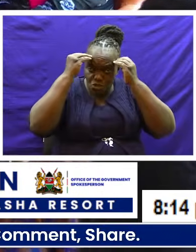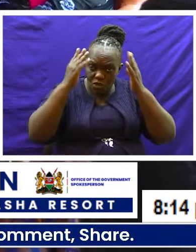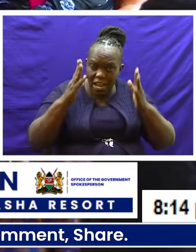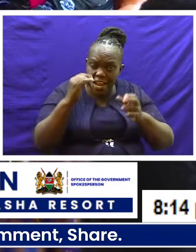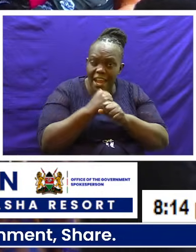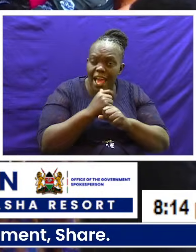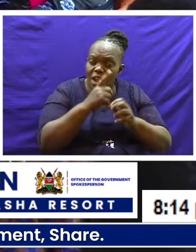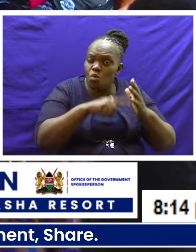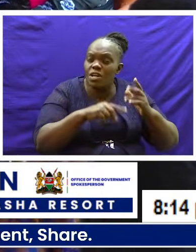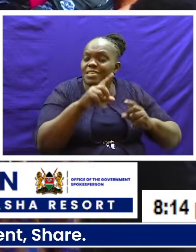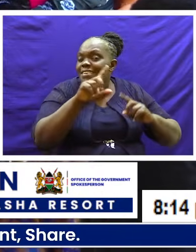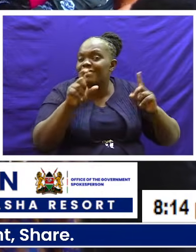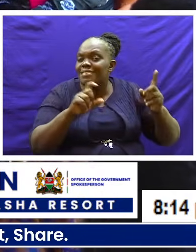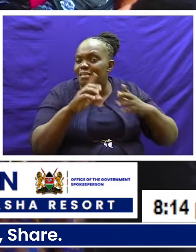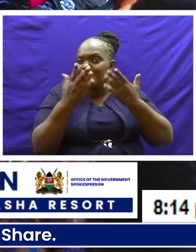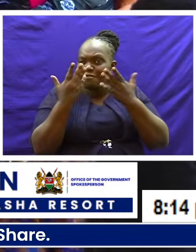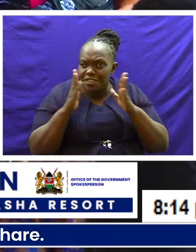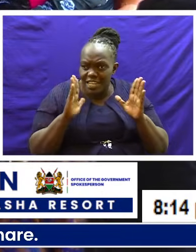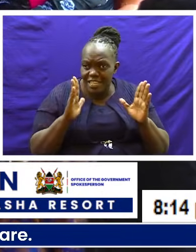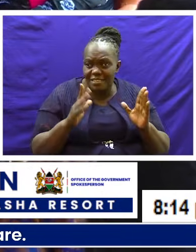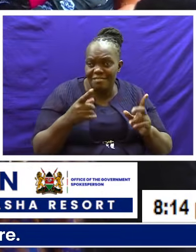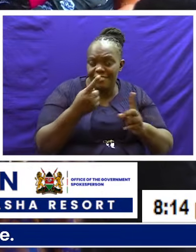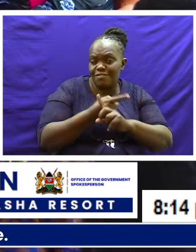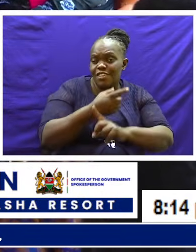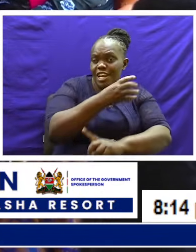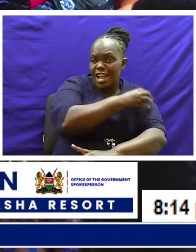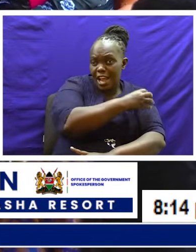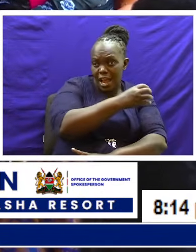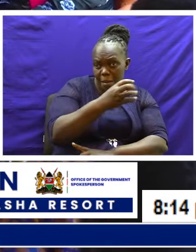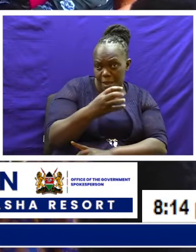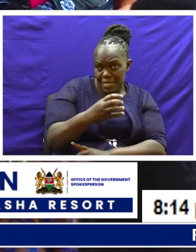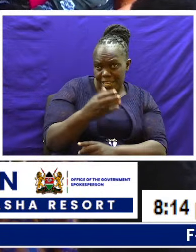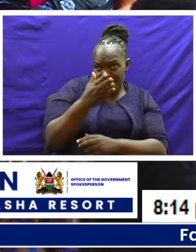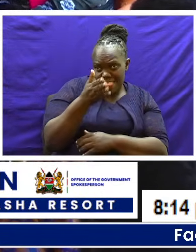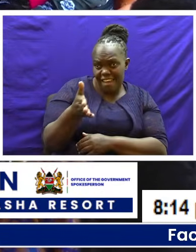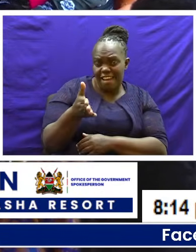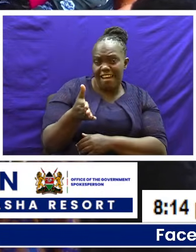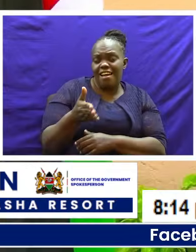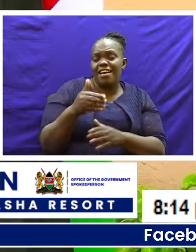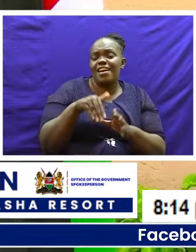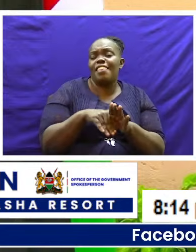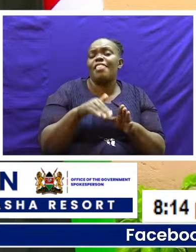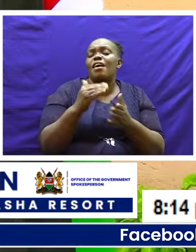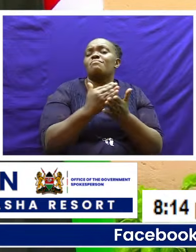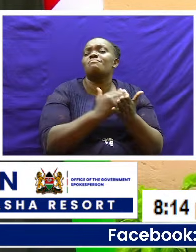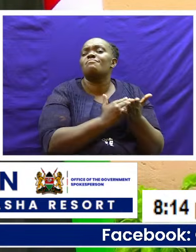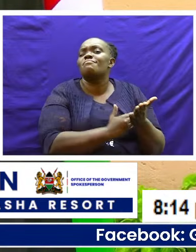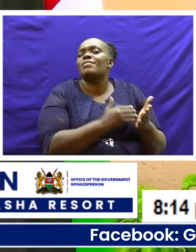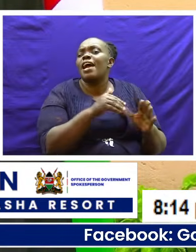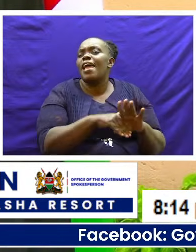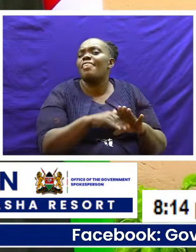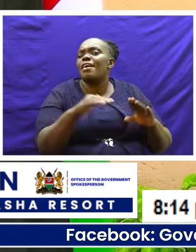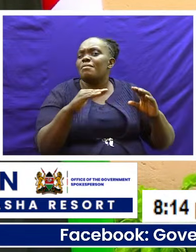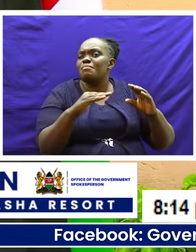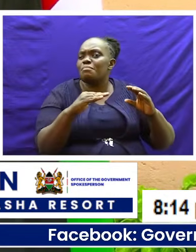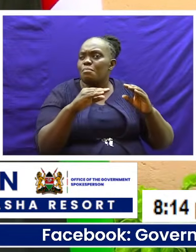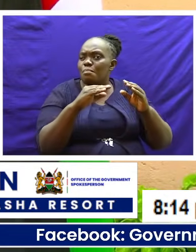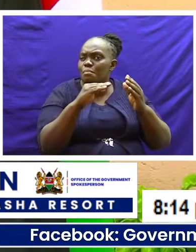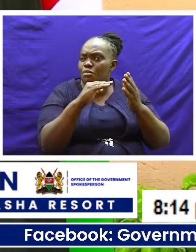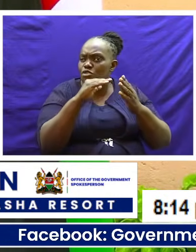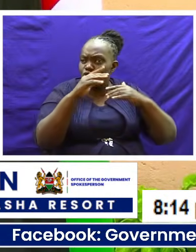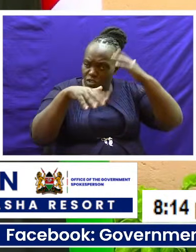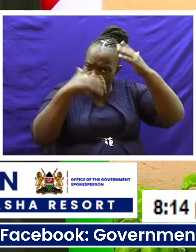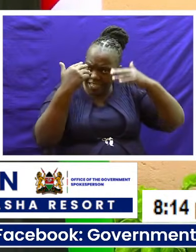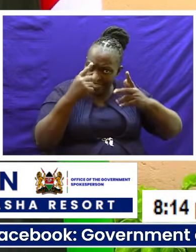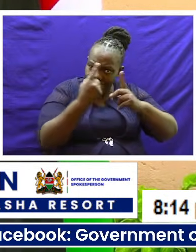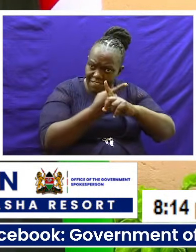their exams and the different capacities available and the programs available in the universities. And they would sit